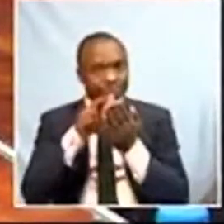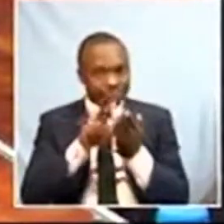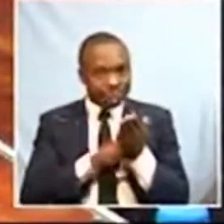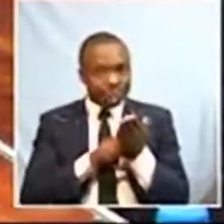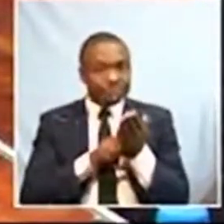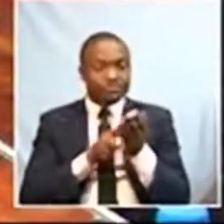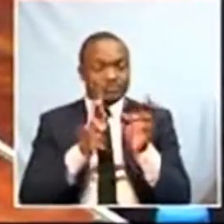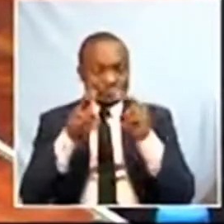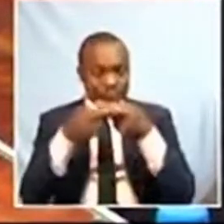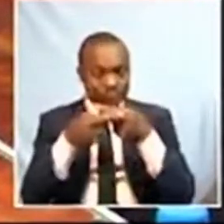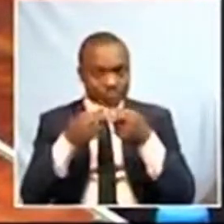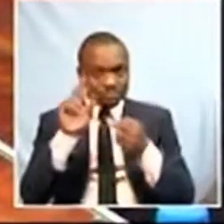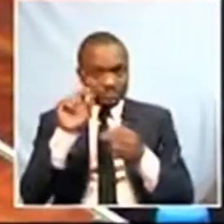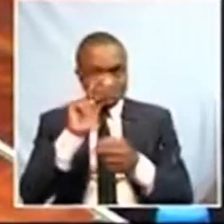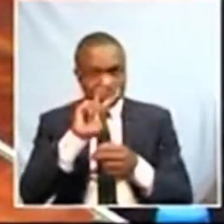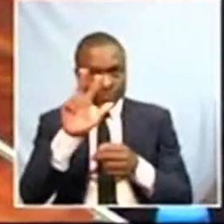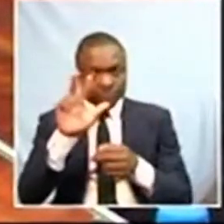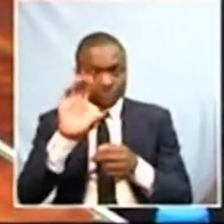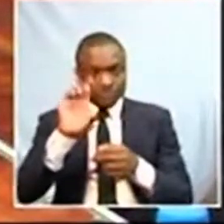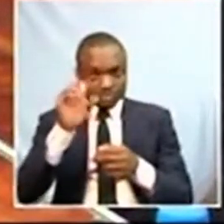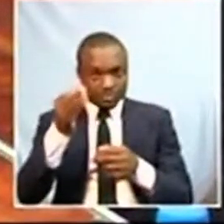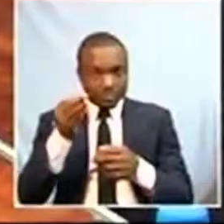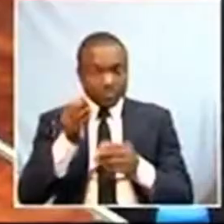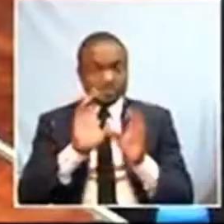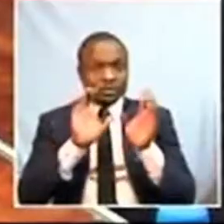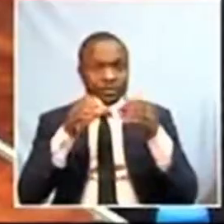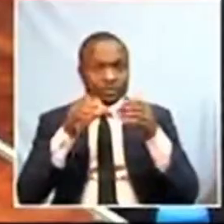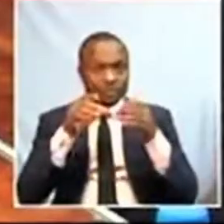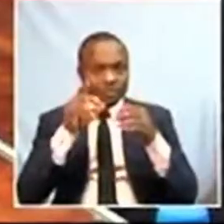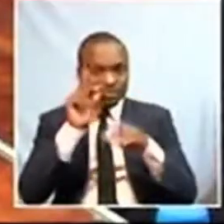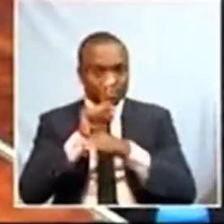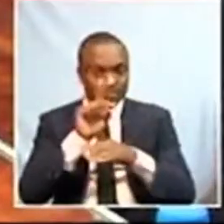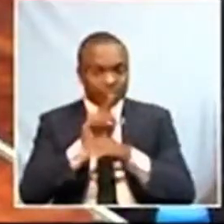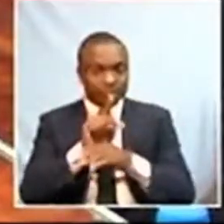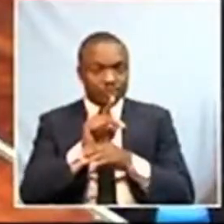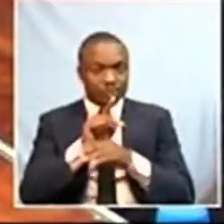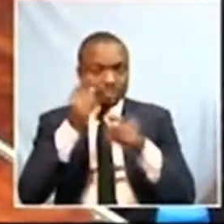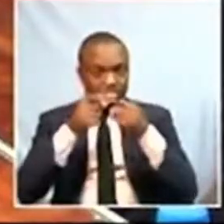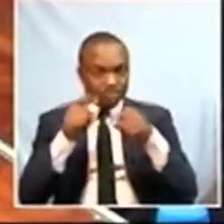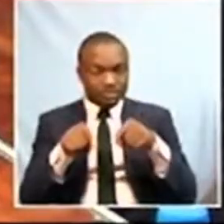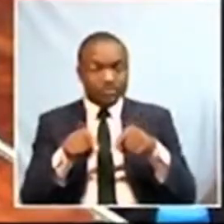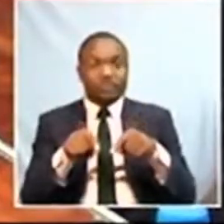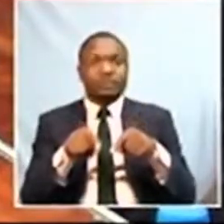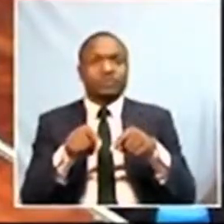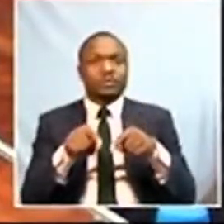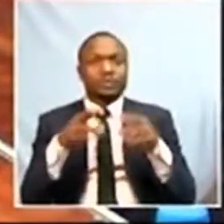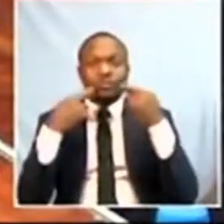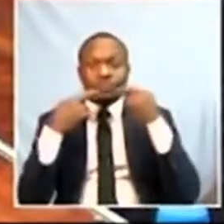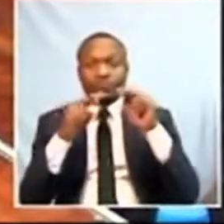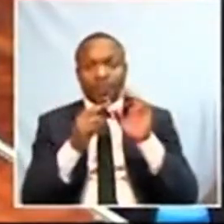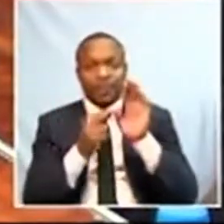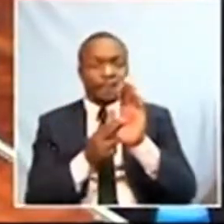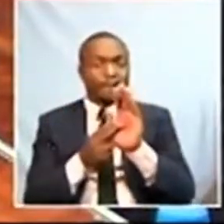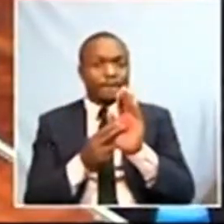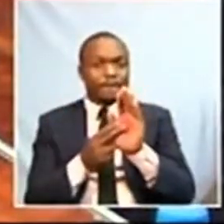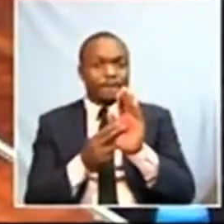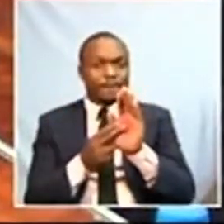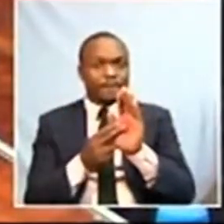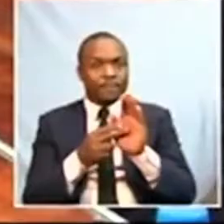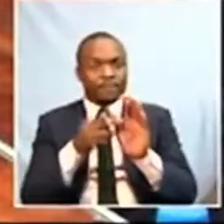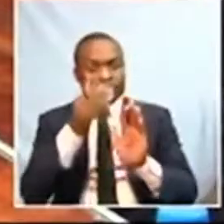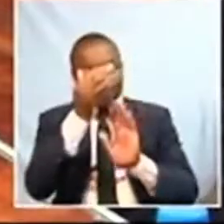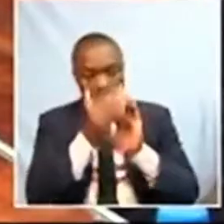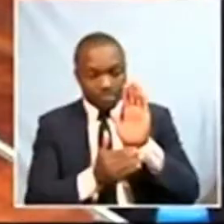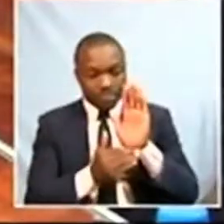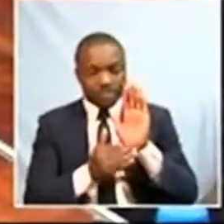that the reconciliation of 2023 CDF community project component was undertaken and results were shown in the highlighted lines in